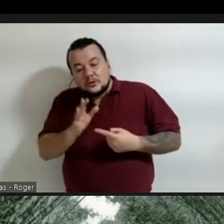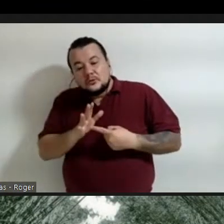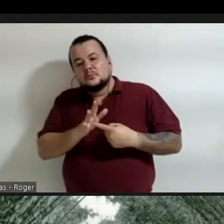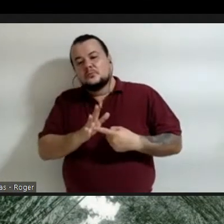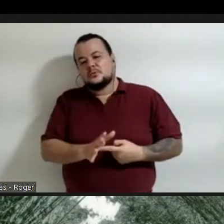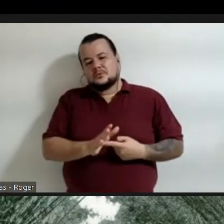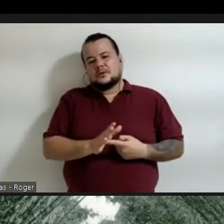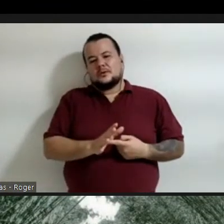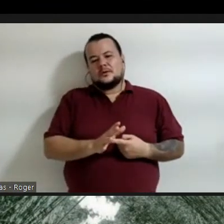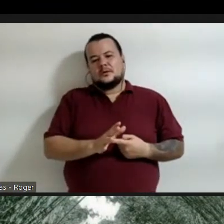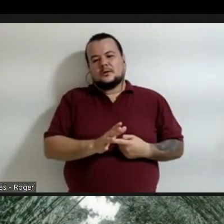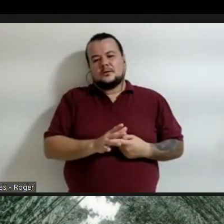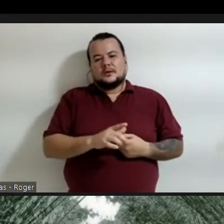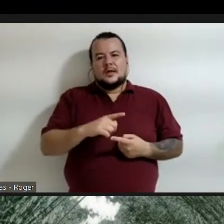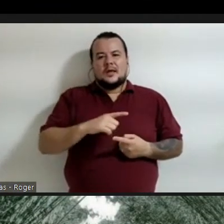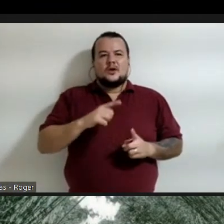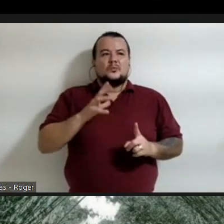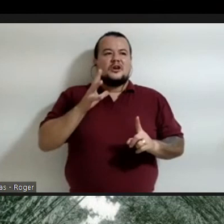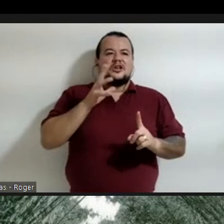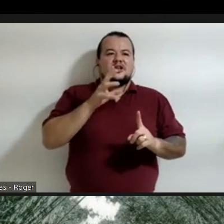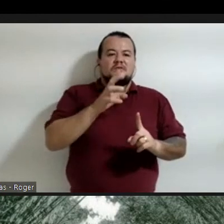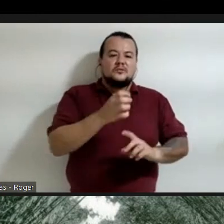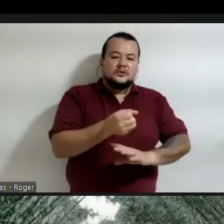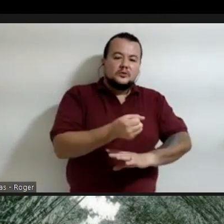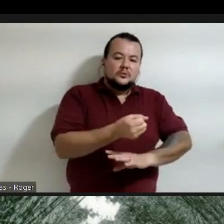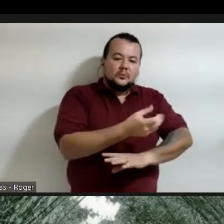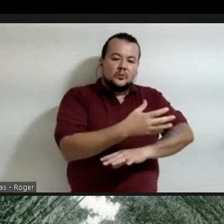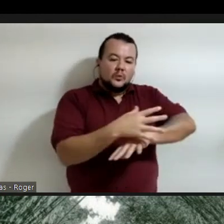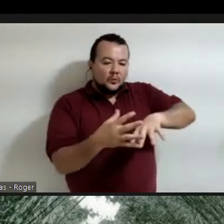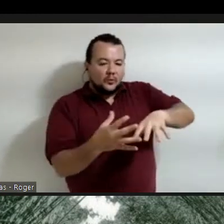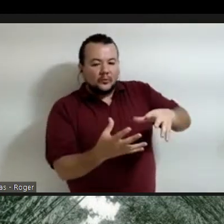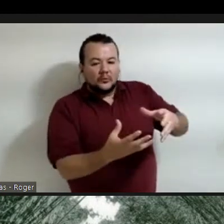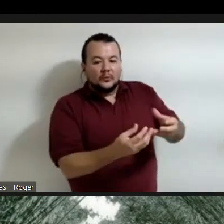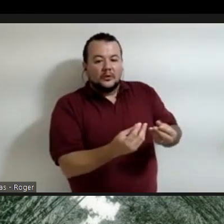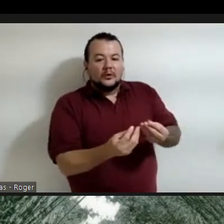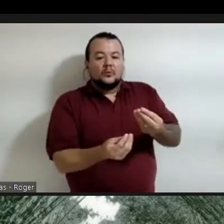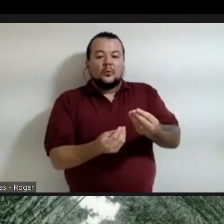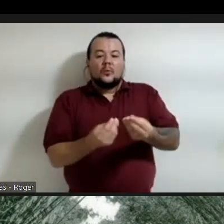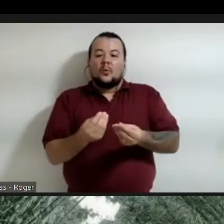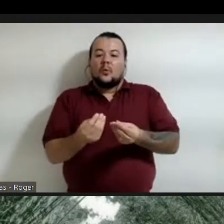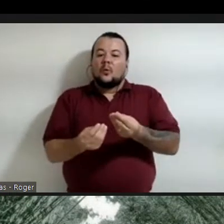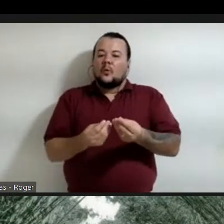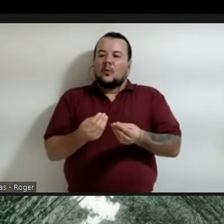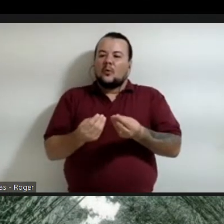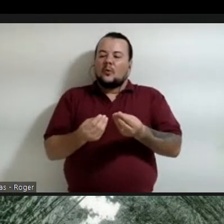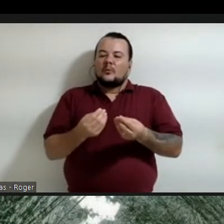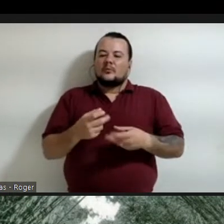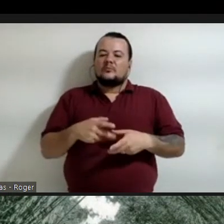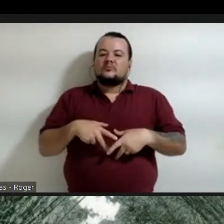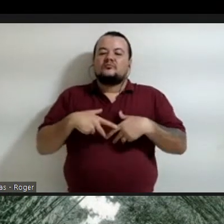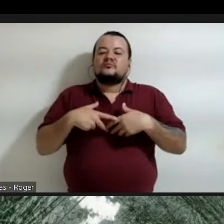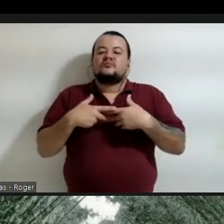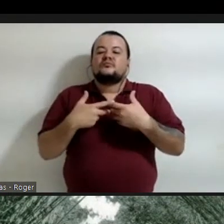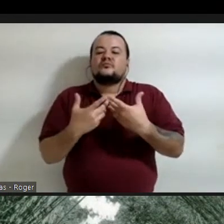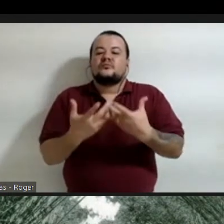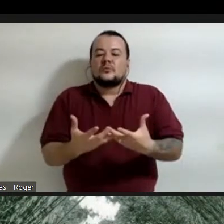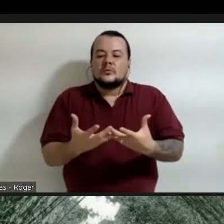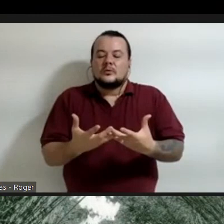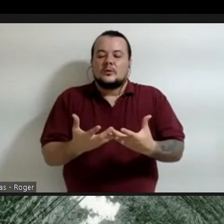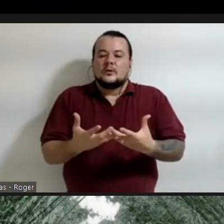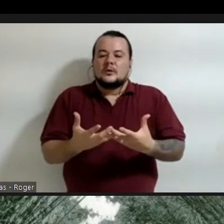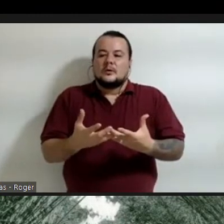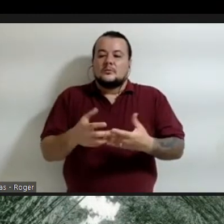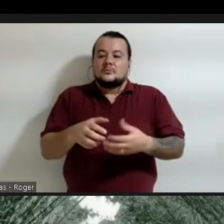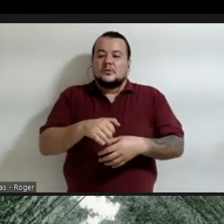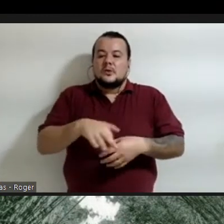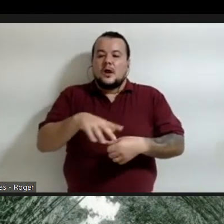modernism, but the way it was expressed on the city fabric actually really, and this very strong